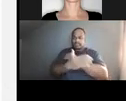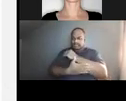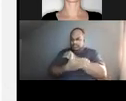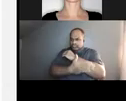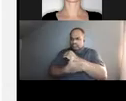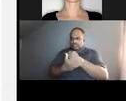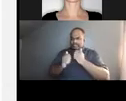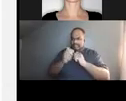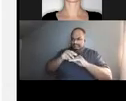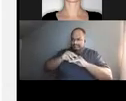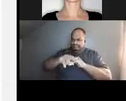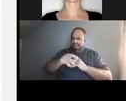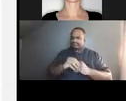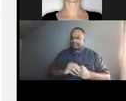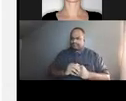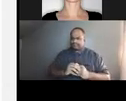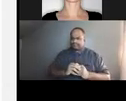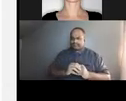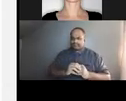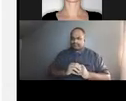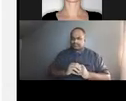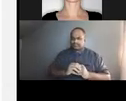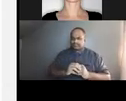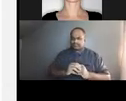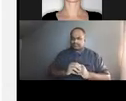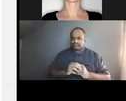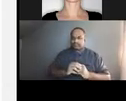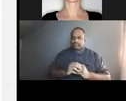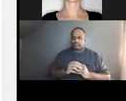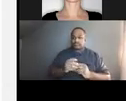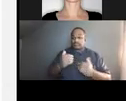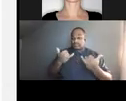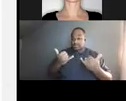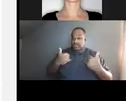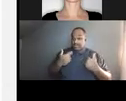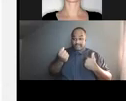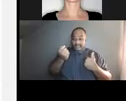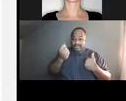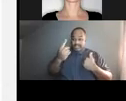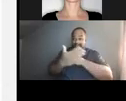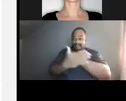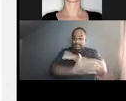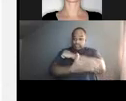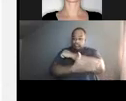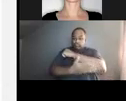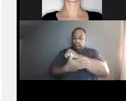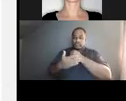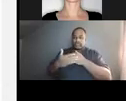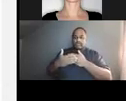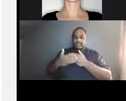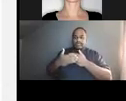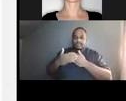have done, we collected the data in 11 countries of post, former Soviet Union,